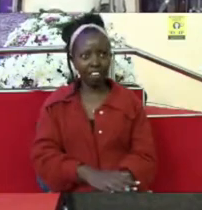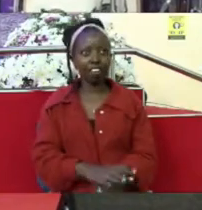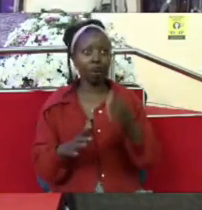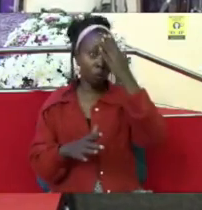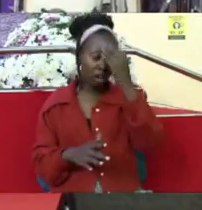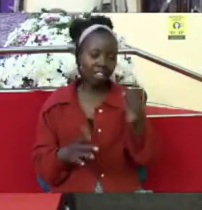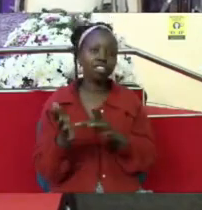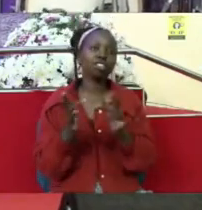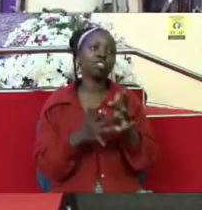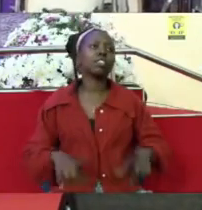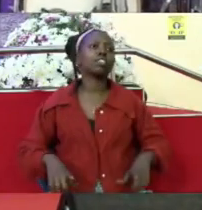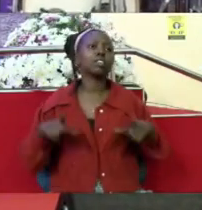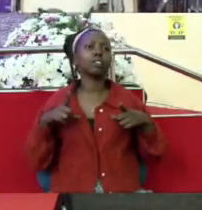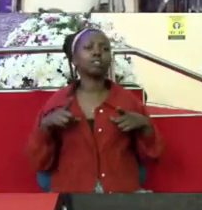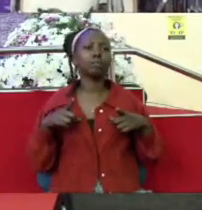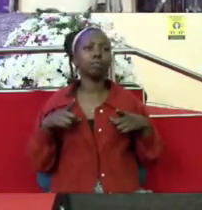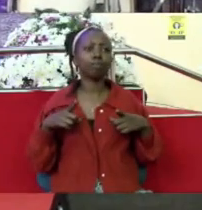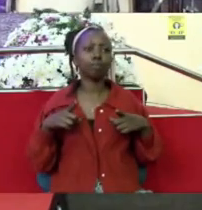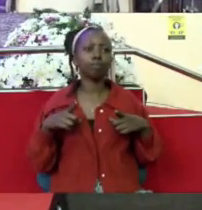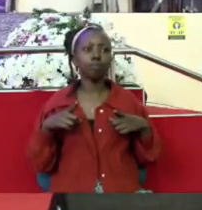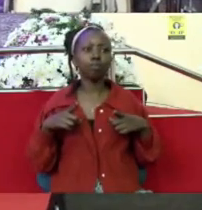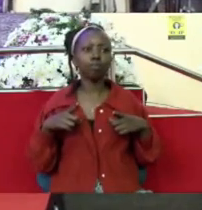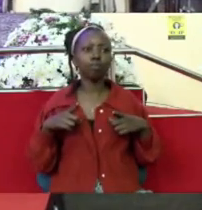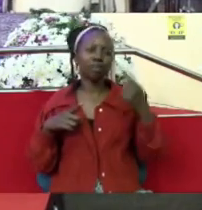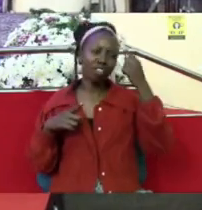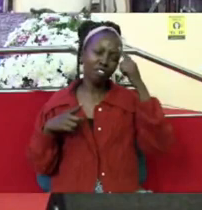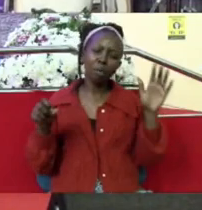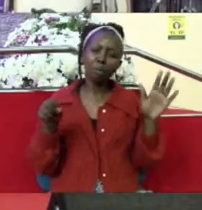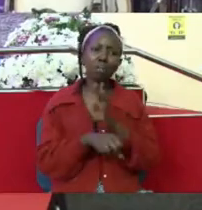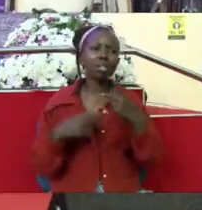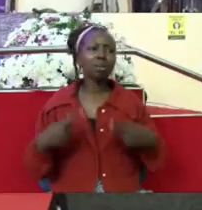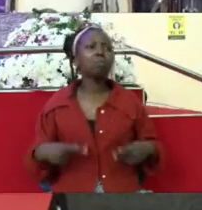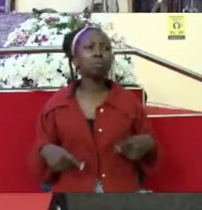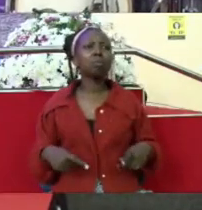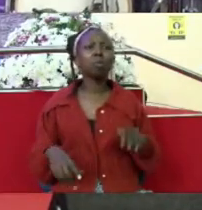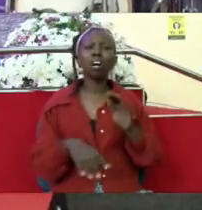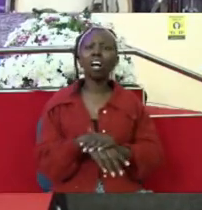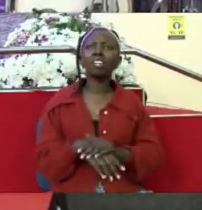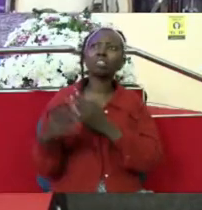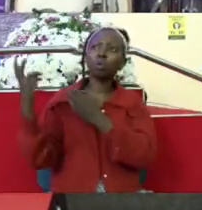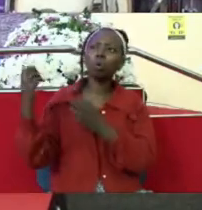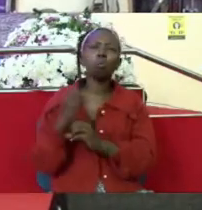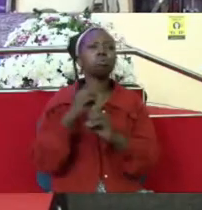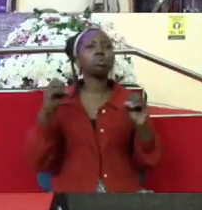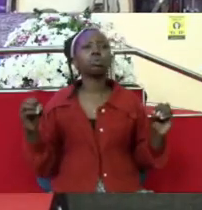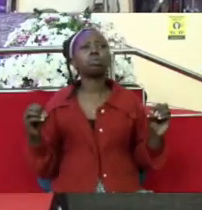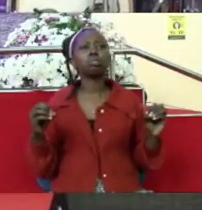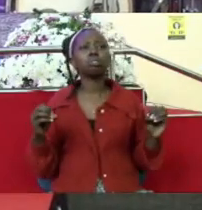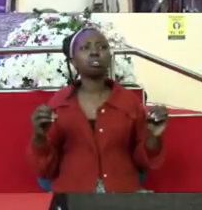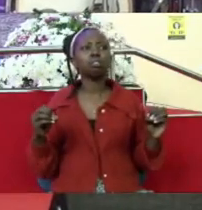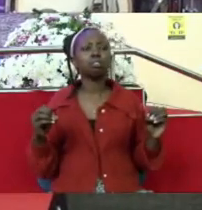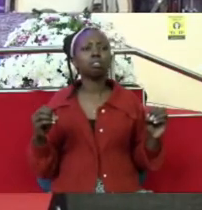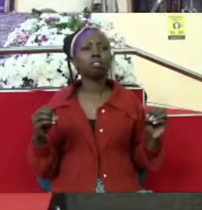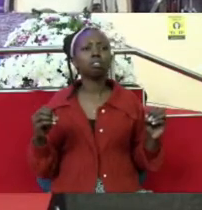sababu yuishi. For many. Kwa wengi. They get to some hopelessness. Wanafika mahali hawana tumaini. In their